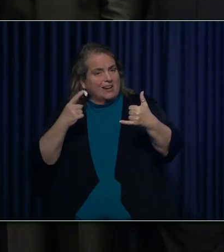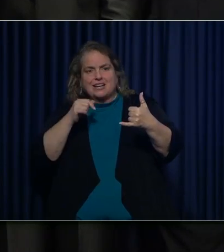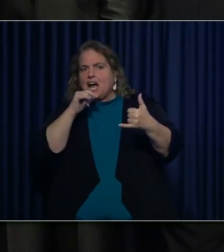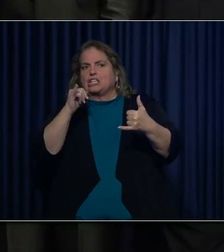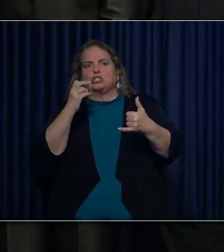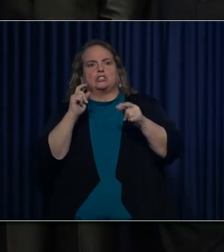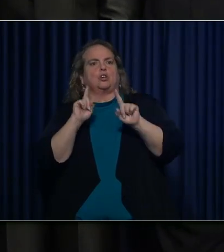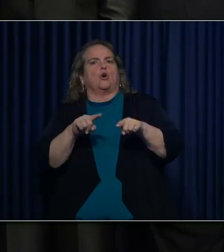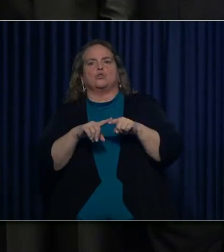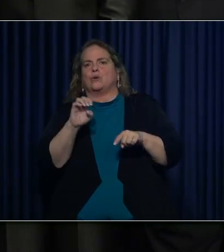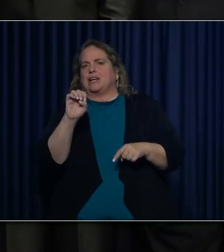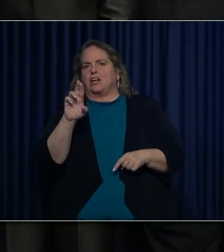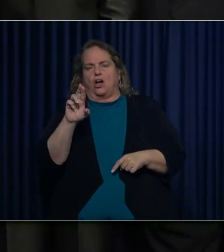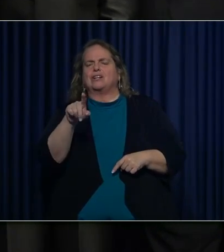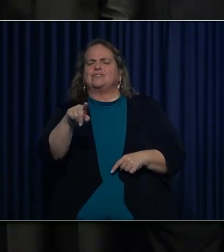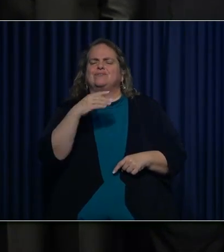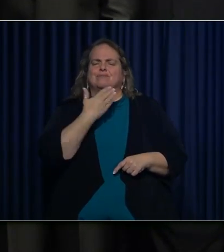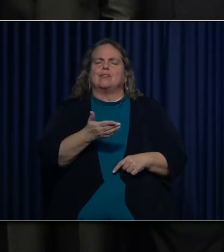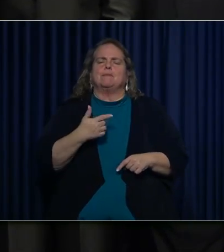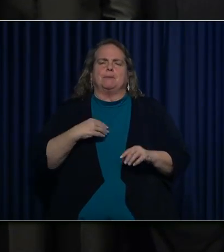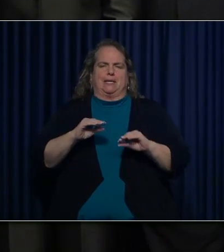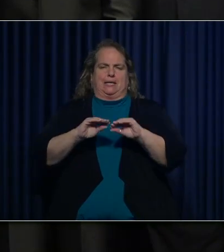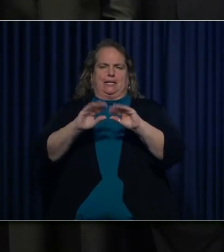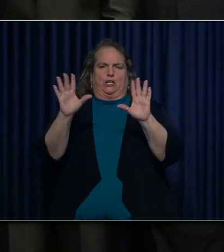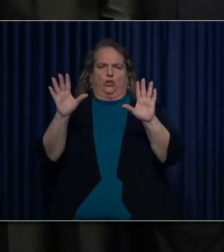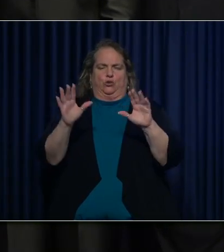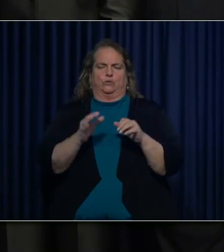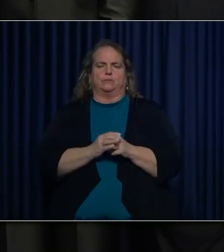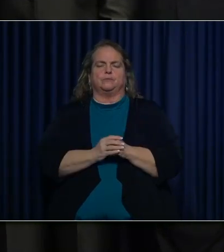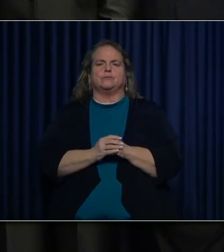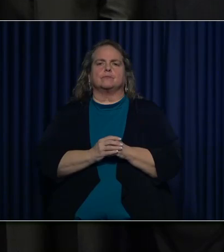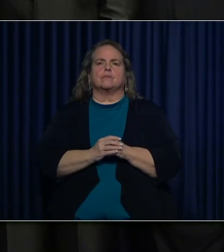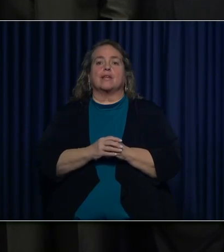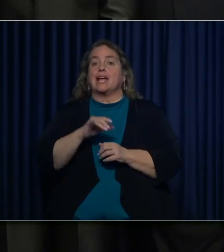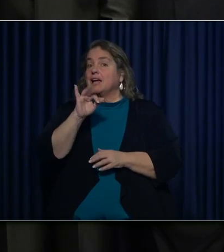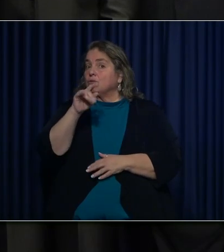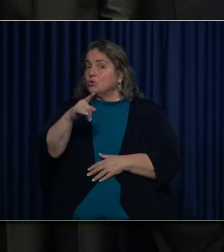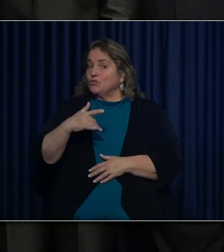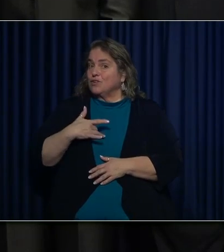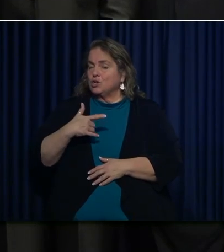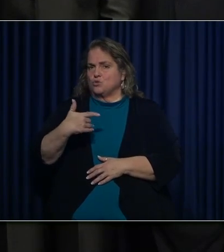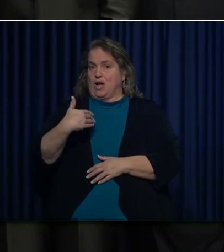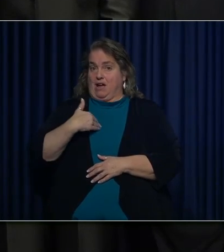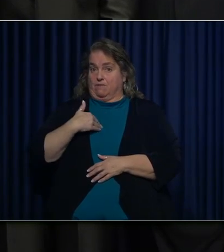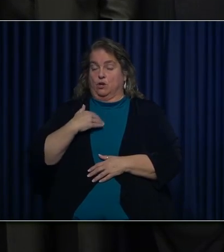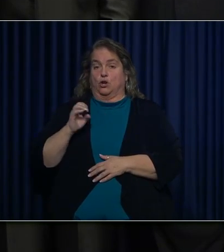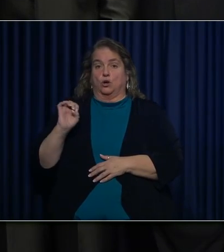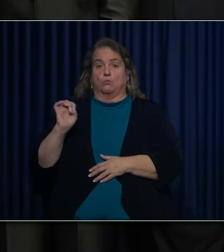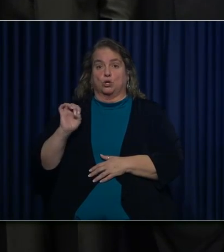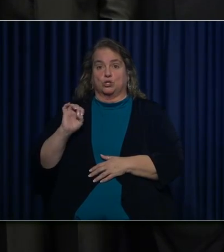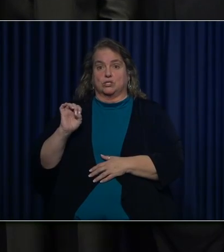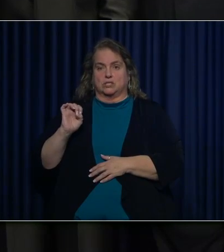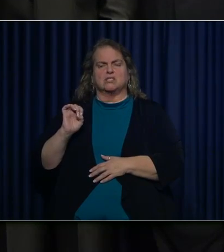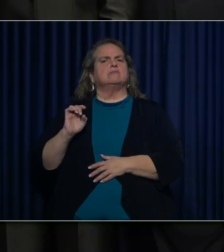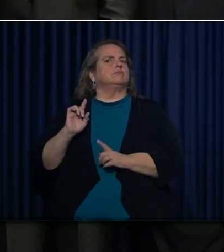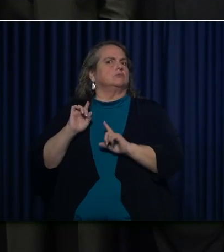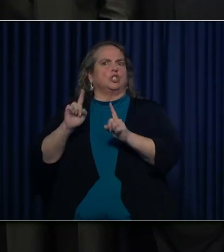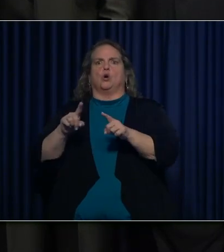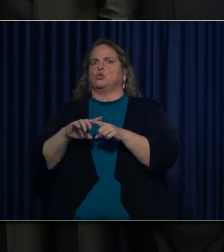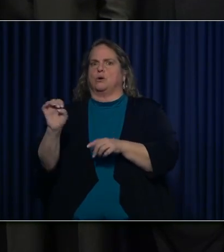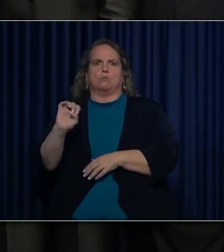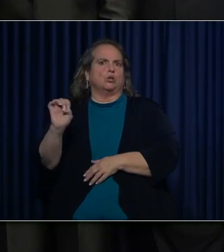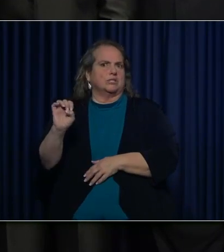ER? Is that Right. So thank you for the question. I want to be very clear about this. If you feel you have an emergency, seek emergency